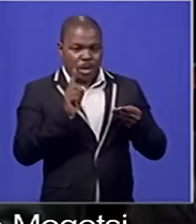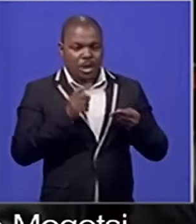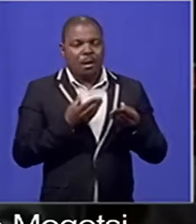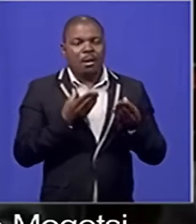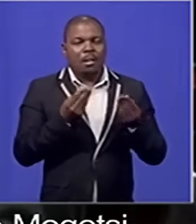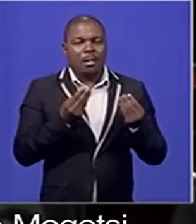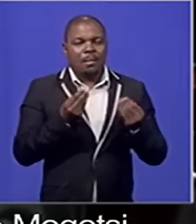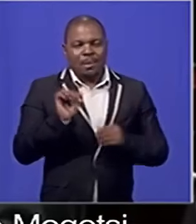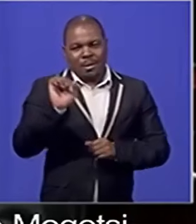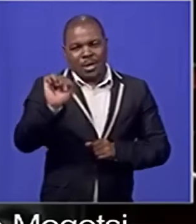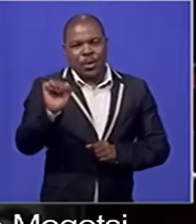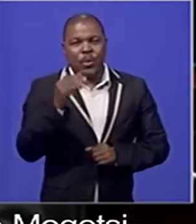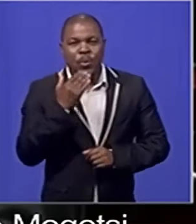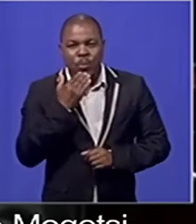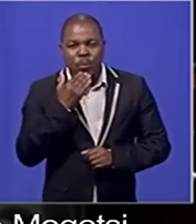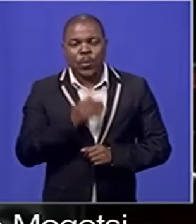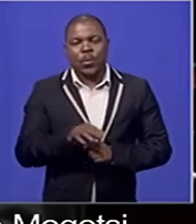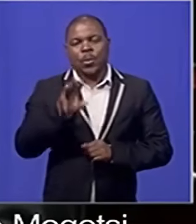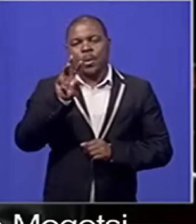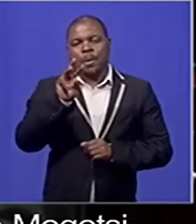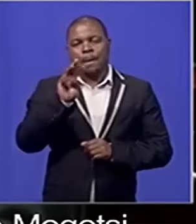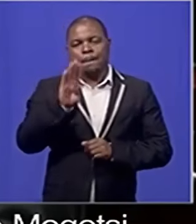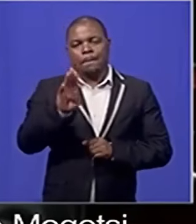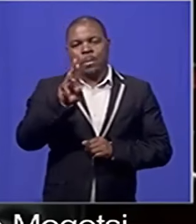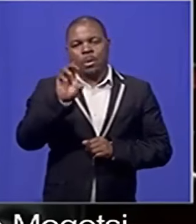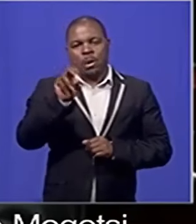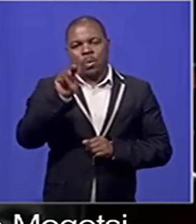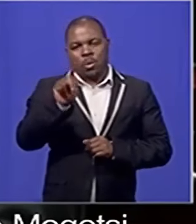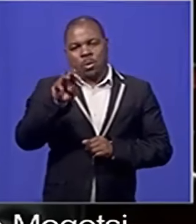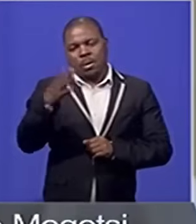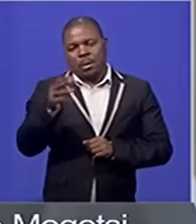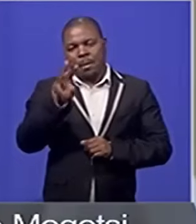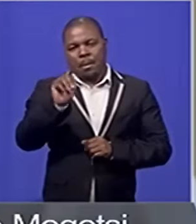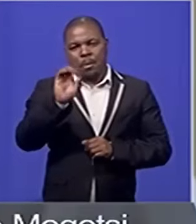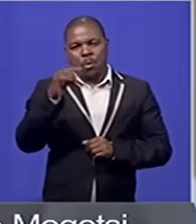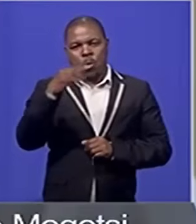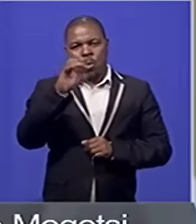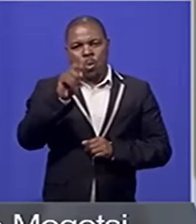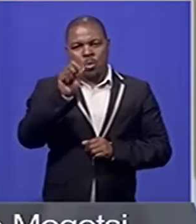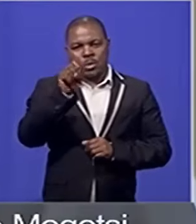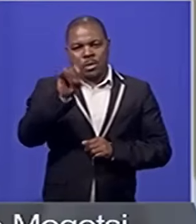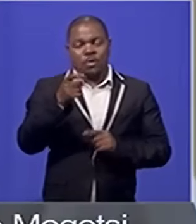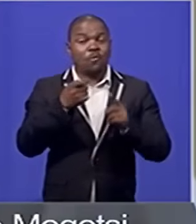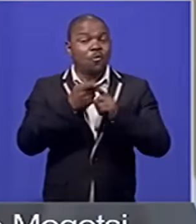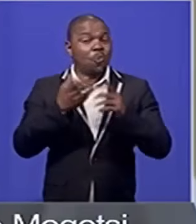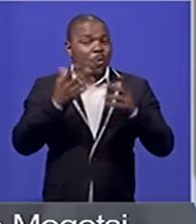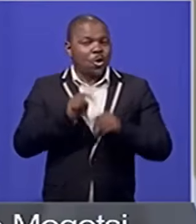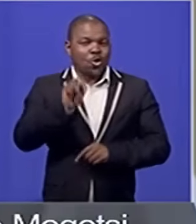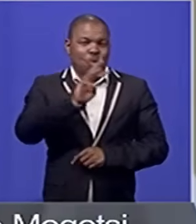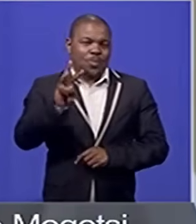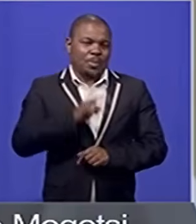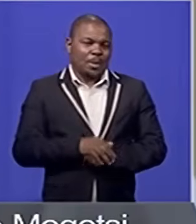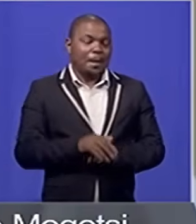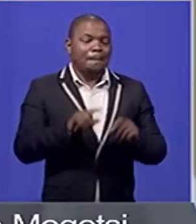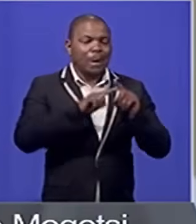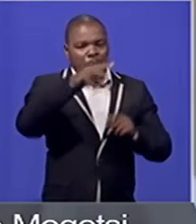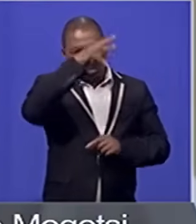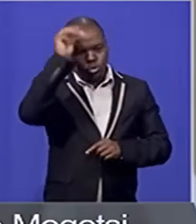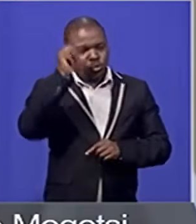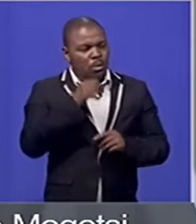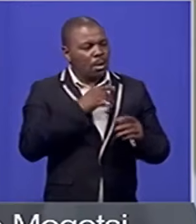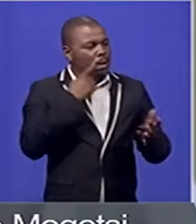contact details of Mr. Brown Mogotsi from Northwest. Bohlatse bjo bo thulana le bja Mchunu bja